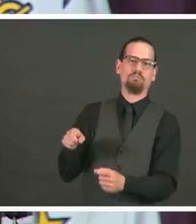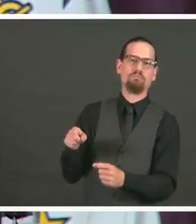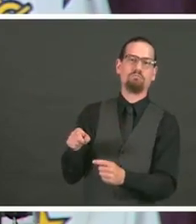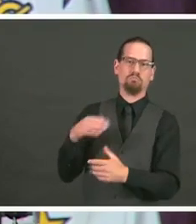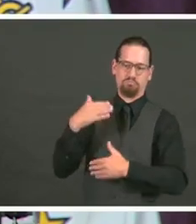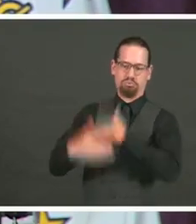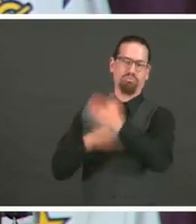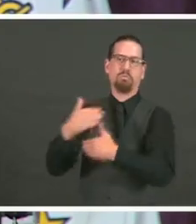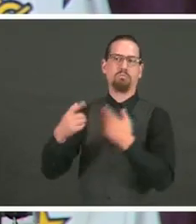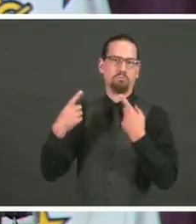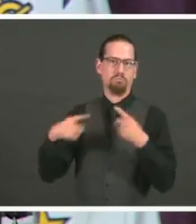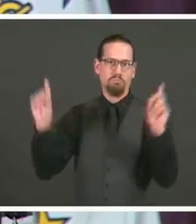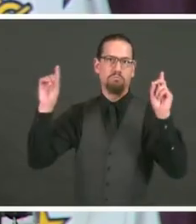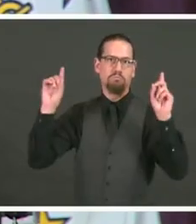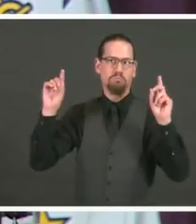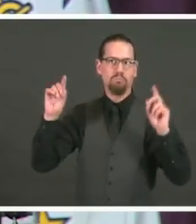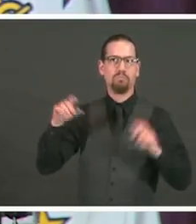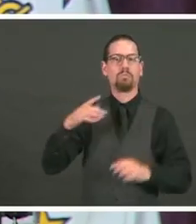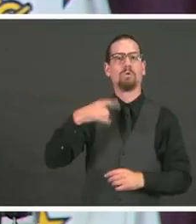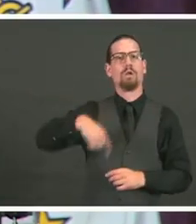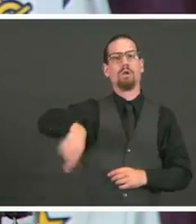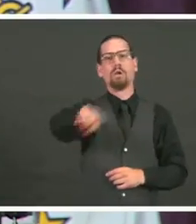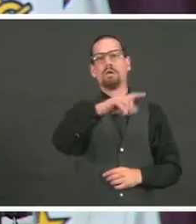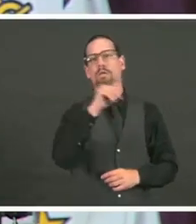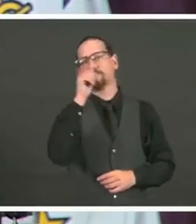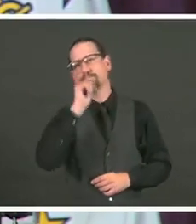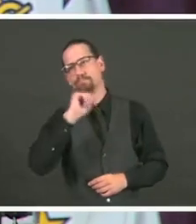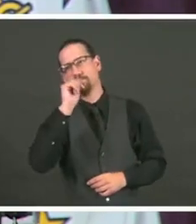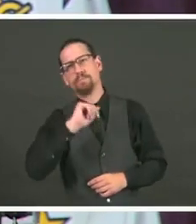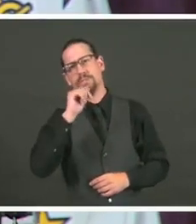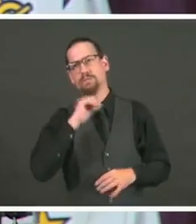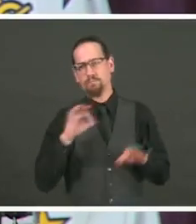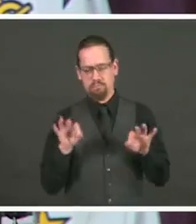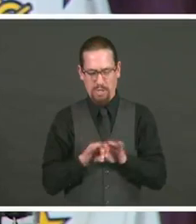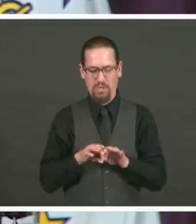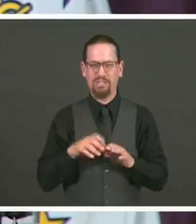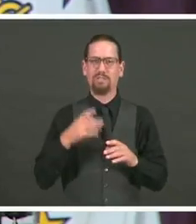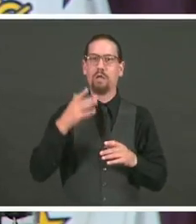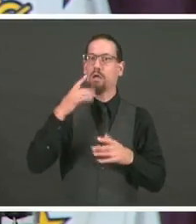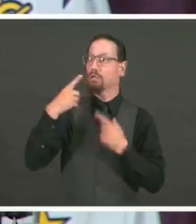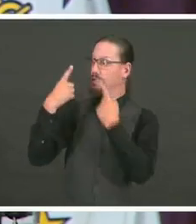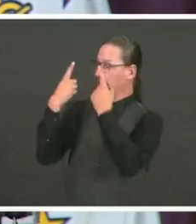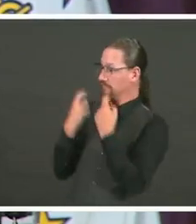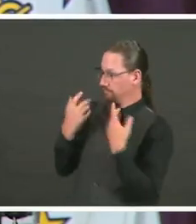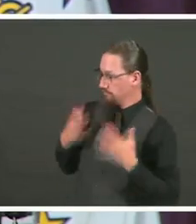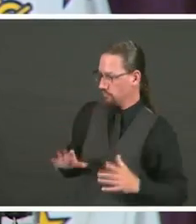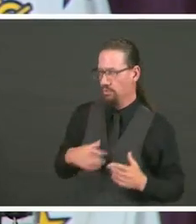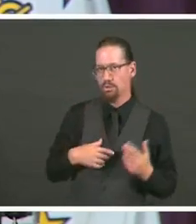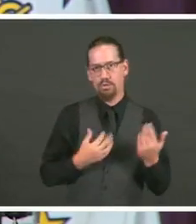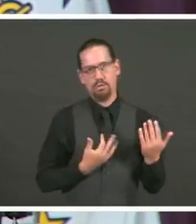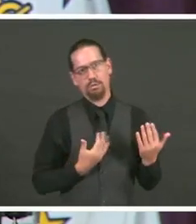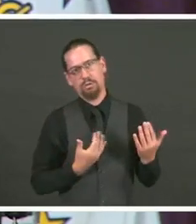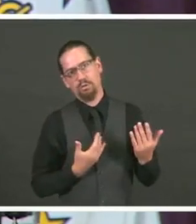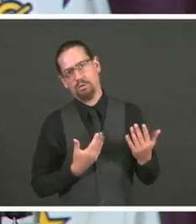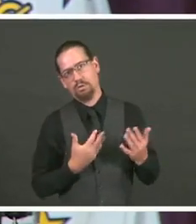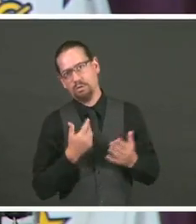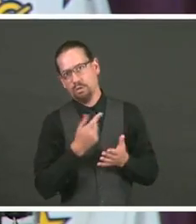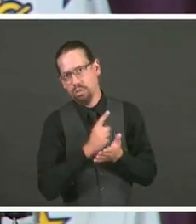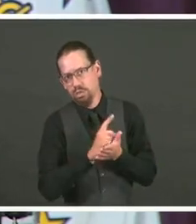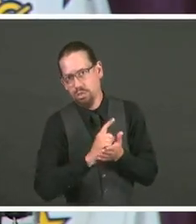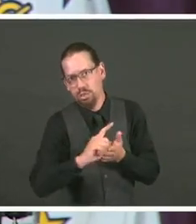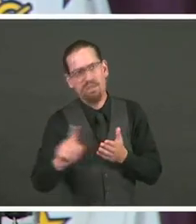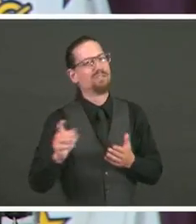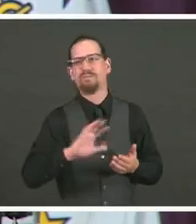who've been patient, waiting 6-7 days for your test result, I'm sorry about that. And starting next week, it's gonna start to get a lot